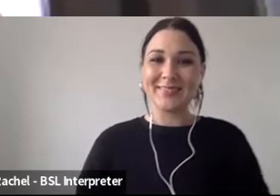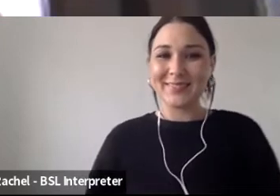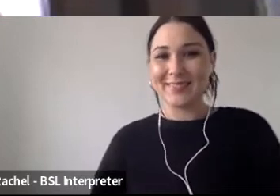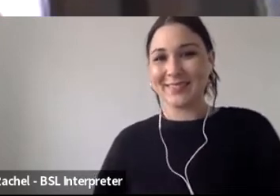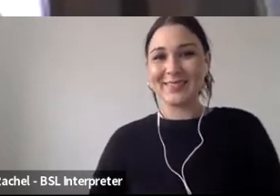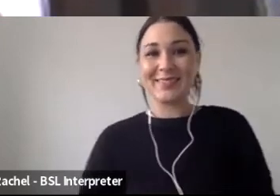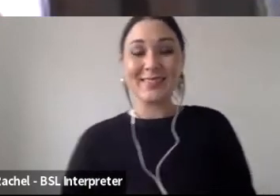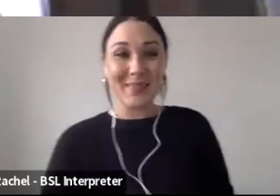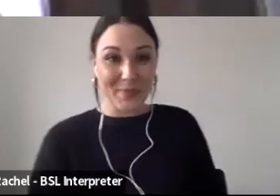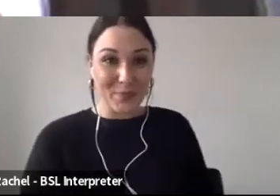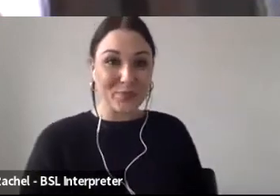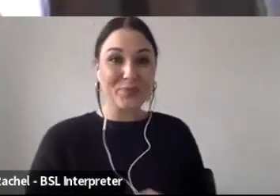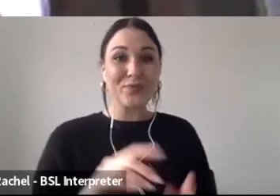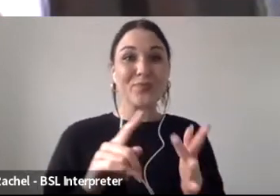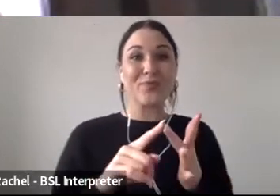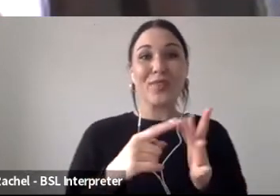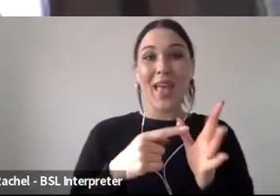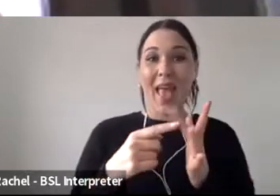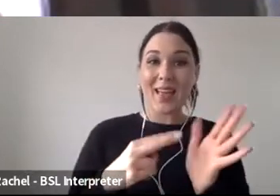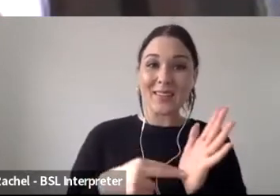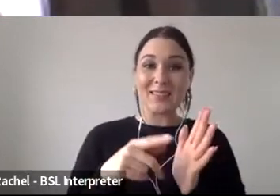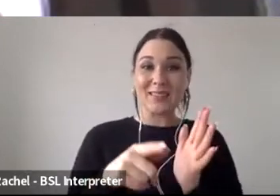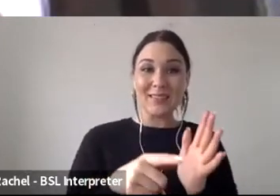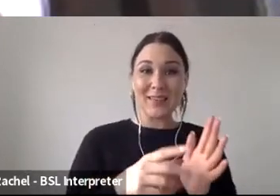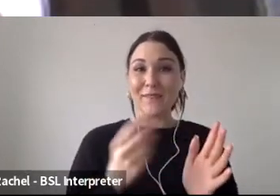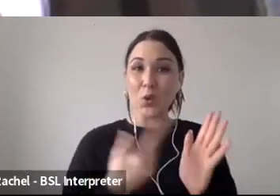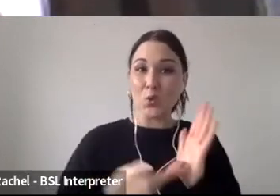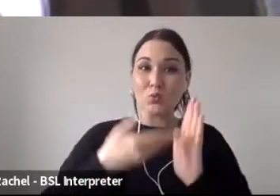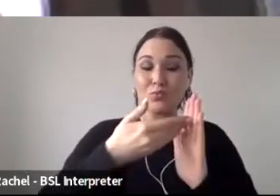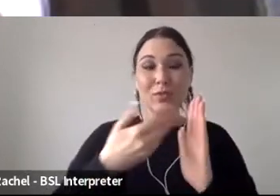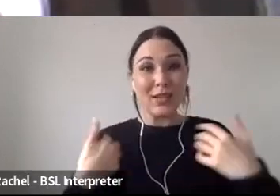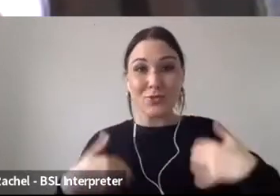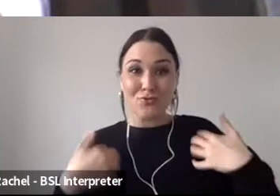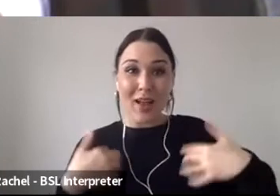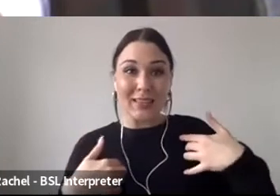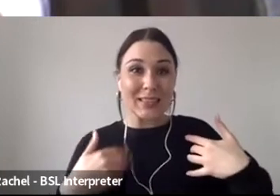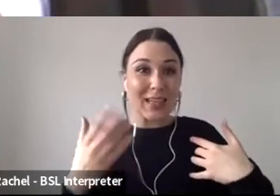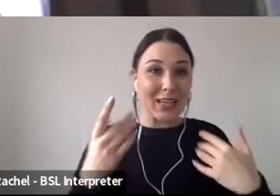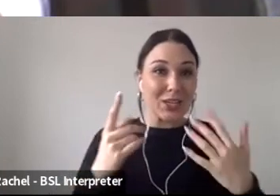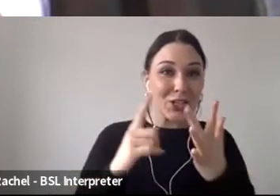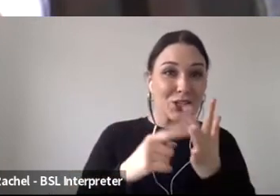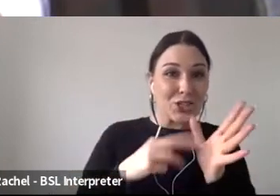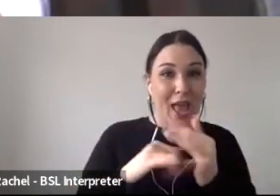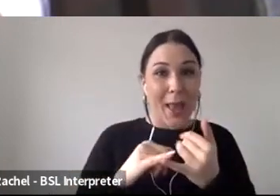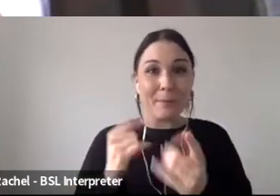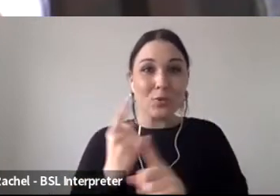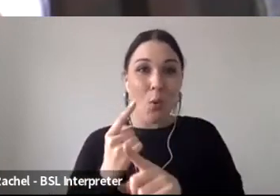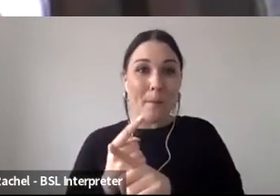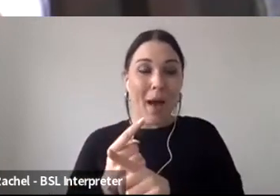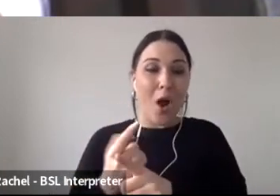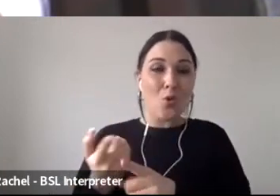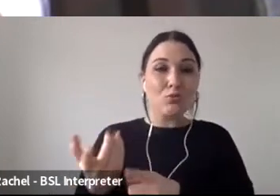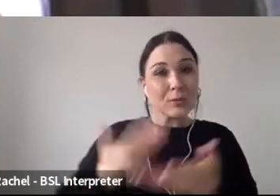Yeah, just a couple for me, Annie. So I think it was interesting hearing James talk about sort of isolation and loneliness. I think